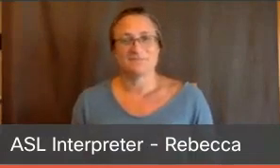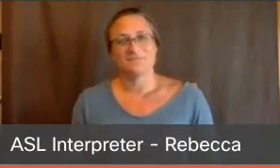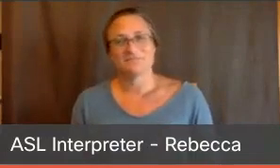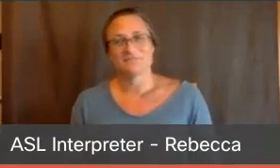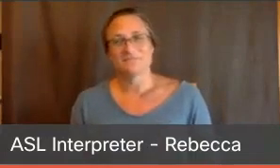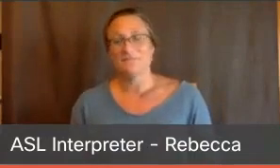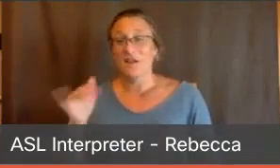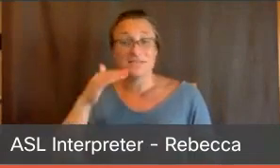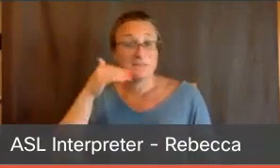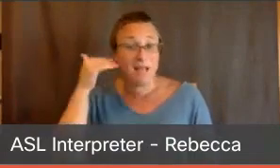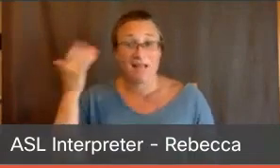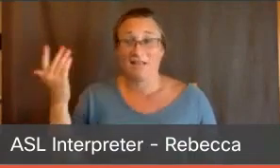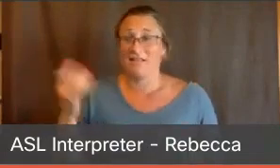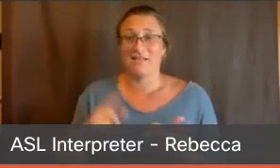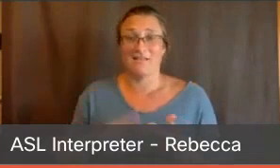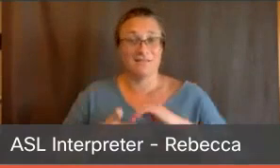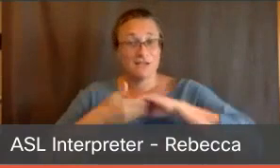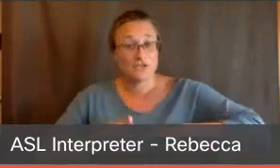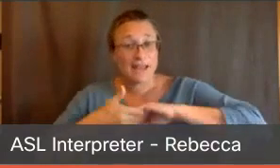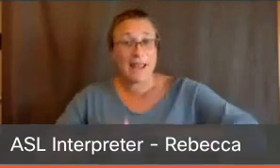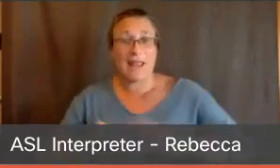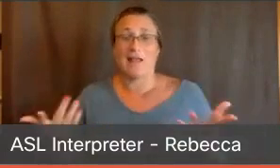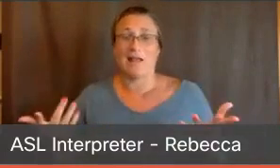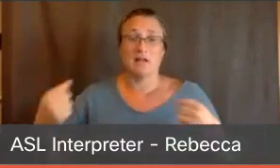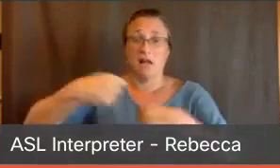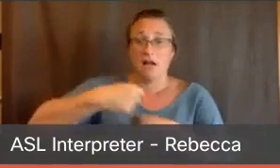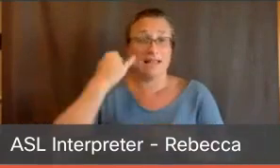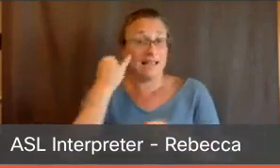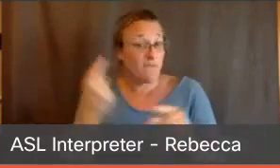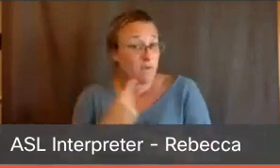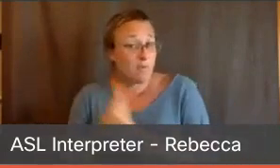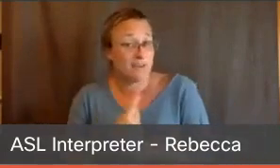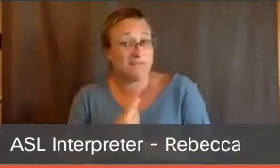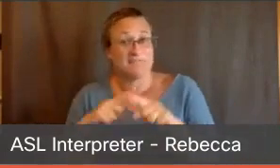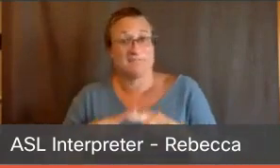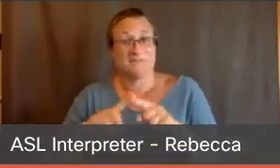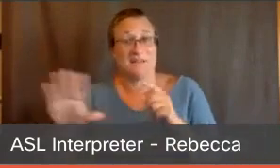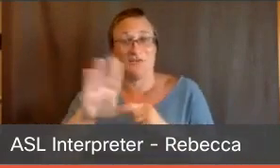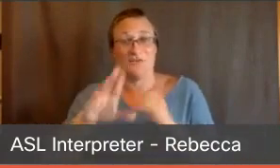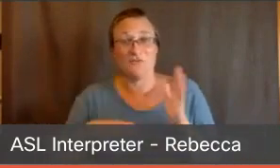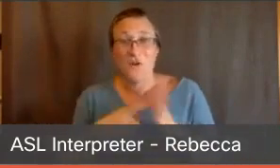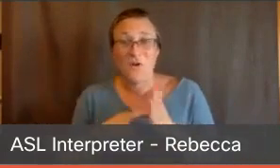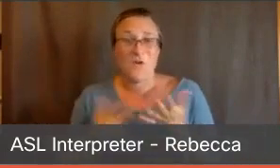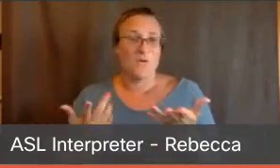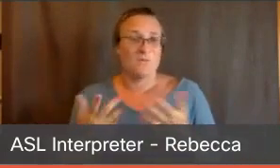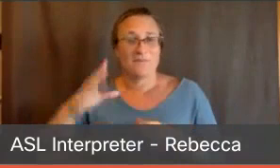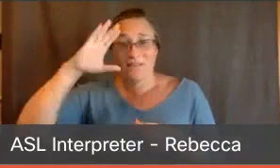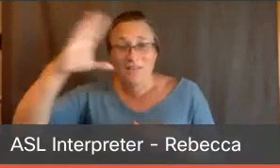Smiling at people, shaking hands, hugging when appropriate, depending on whatever role, we're operating within, saying